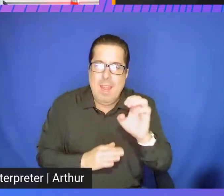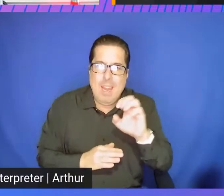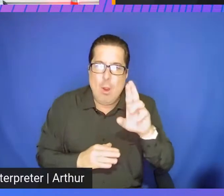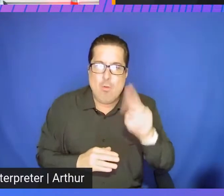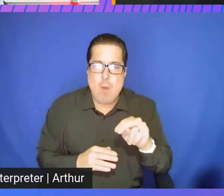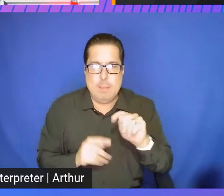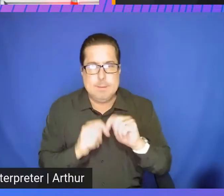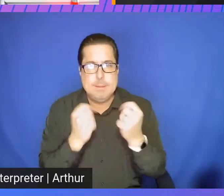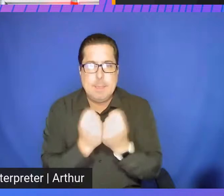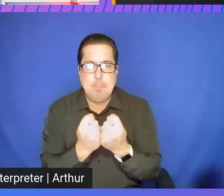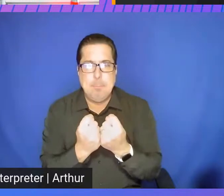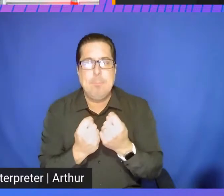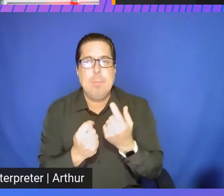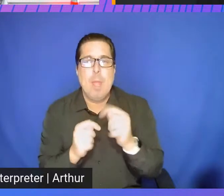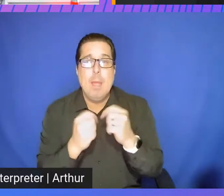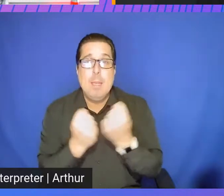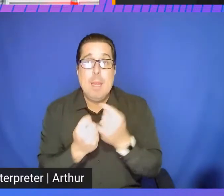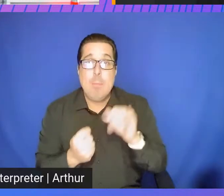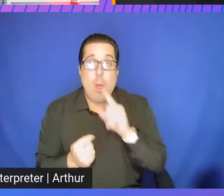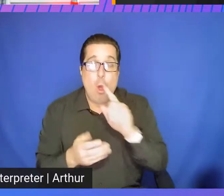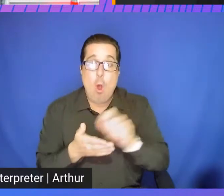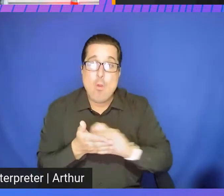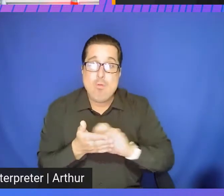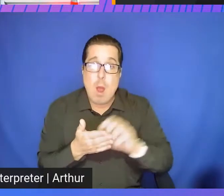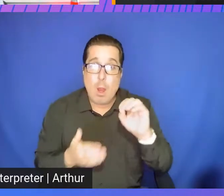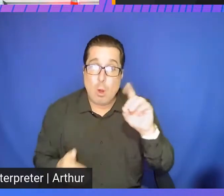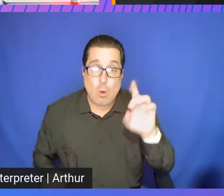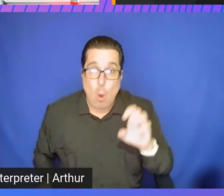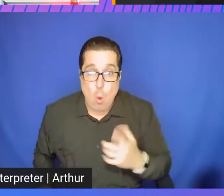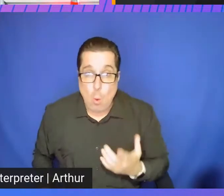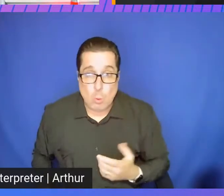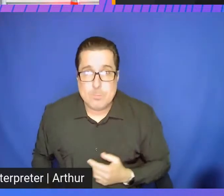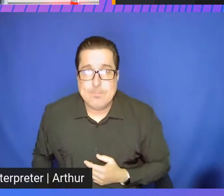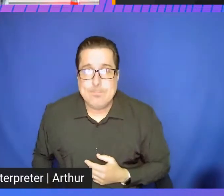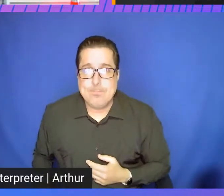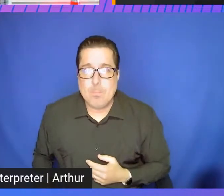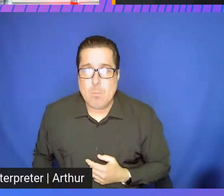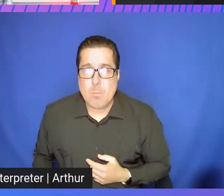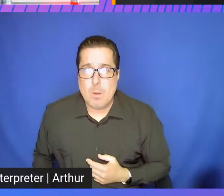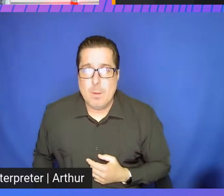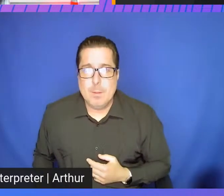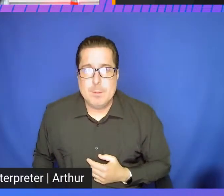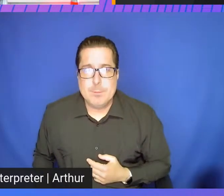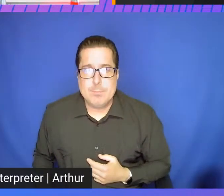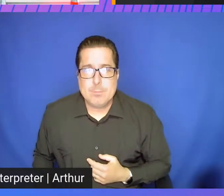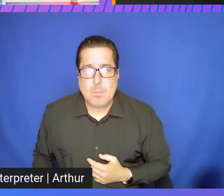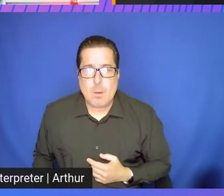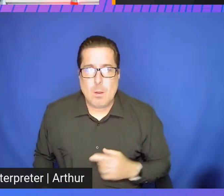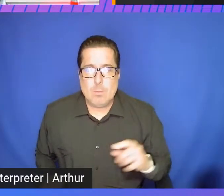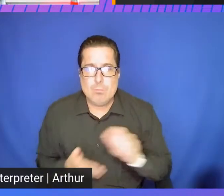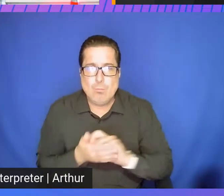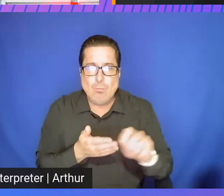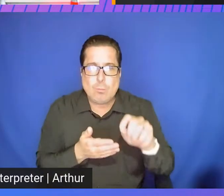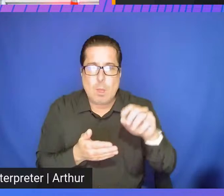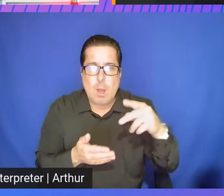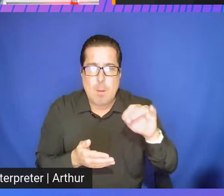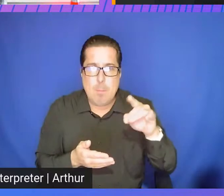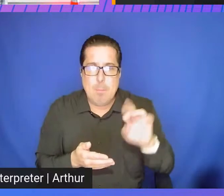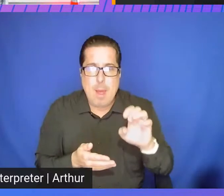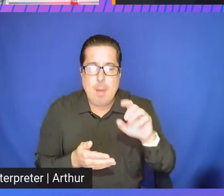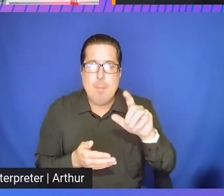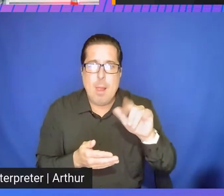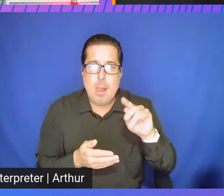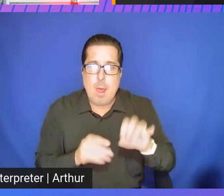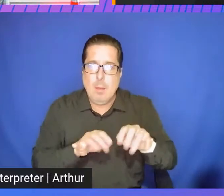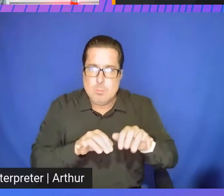the teams that are writing the code and running their pipelines, they're responsible for their application running in production